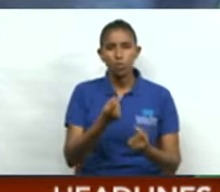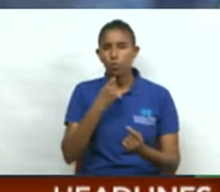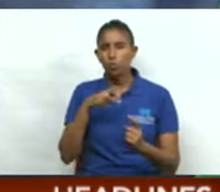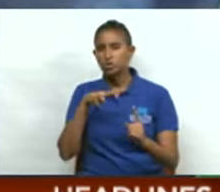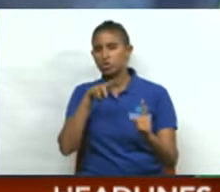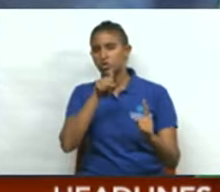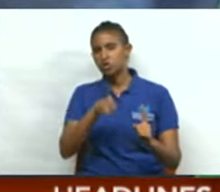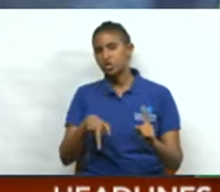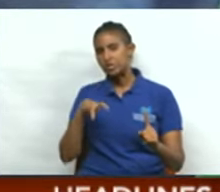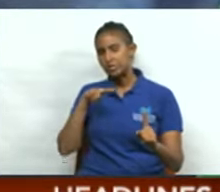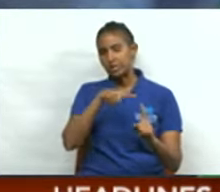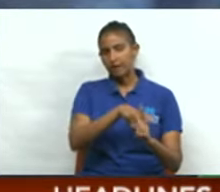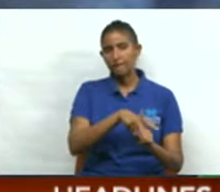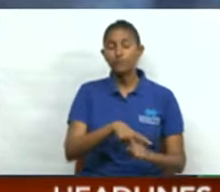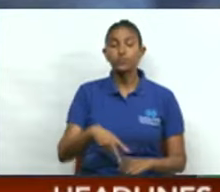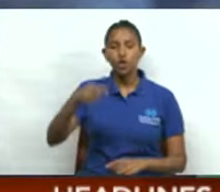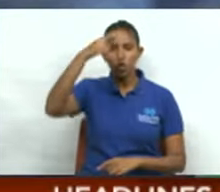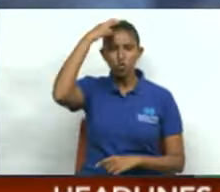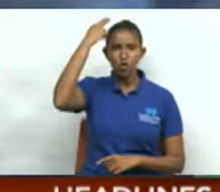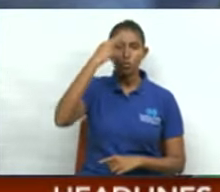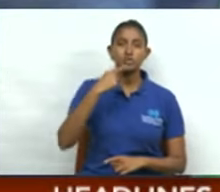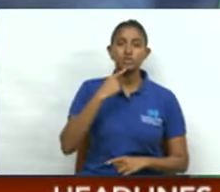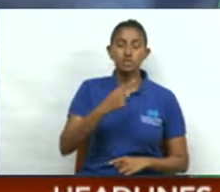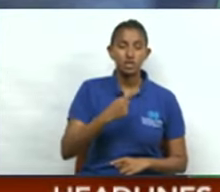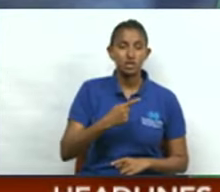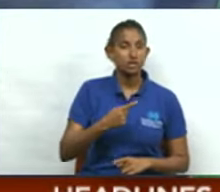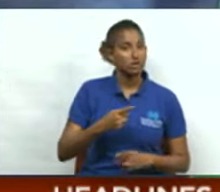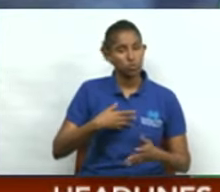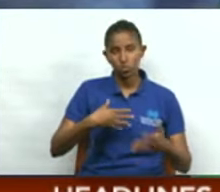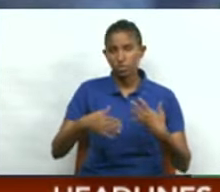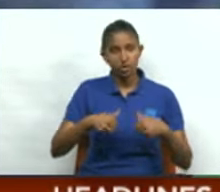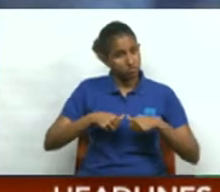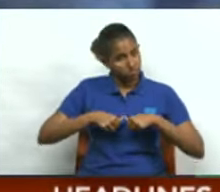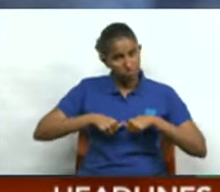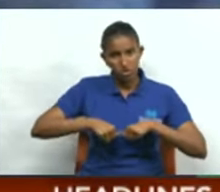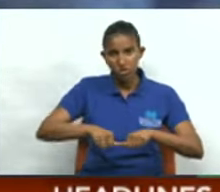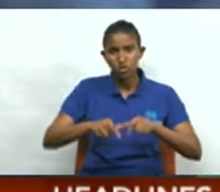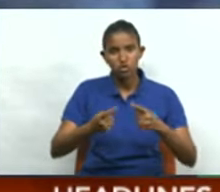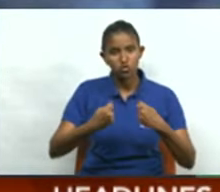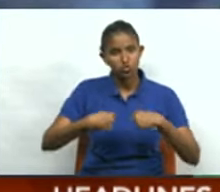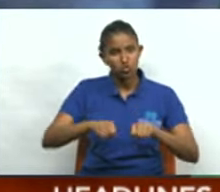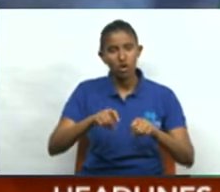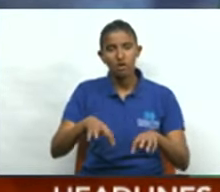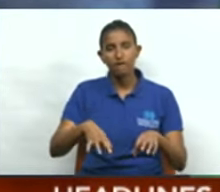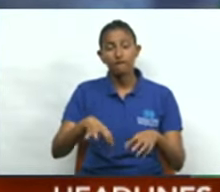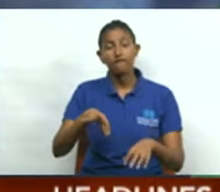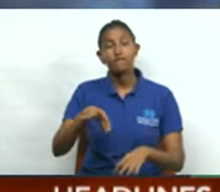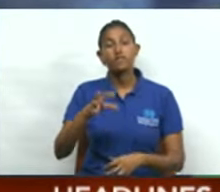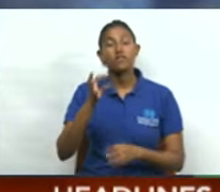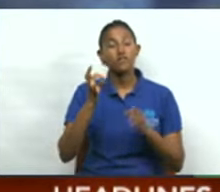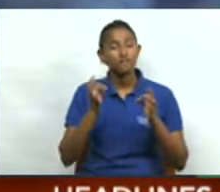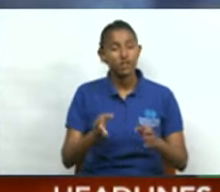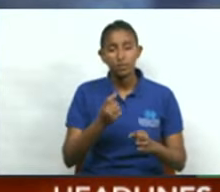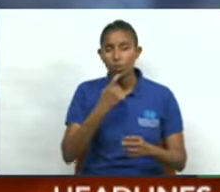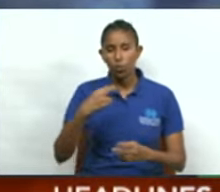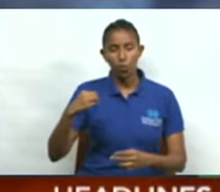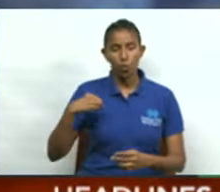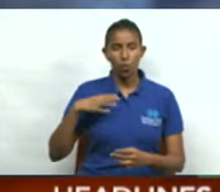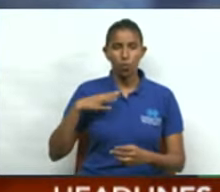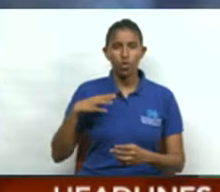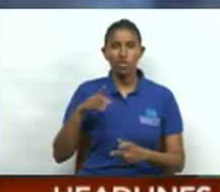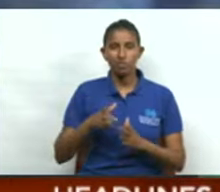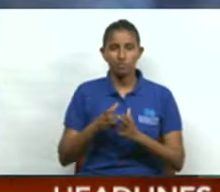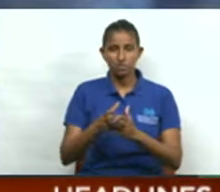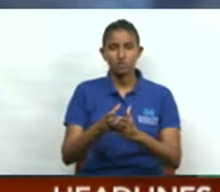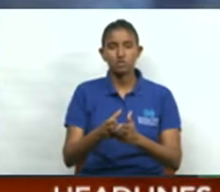Nevertheless, Dr. Rowley assures that attempts are still ongoing to confirm the ownership of the vessels. In a Sunday expose, CNC3 News